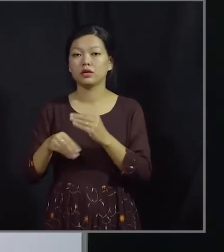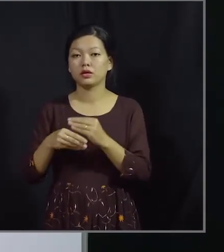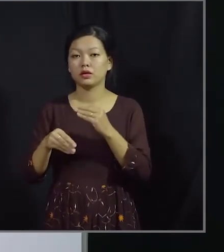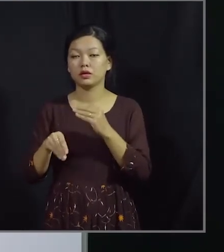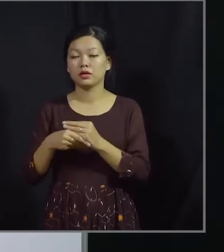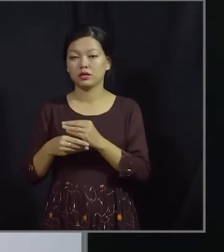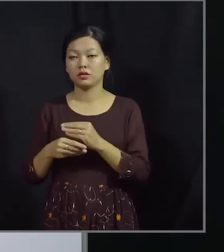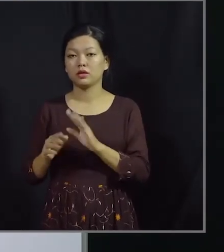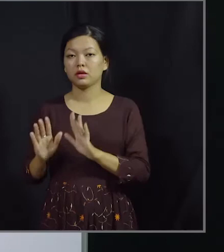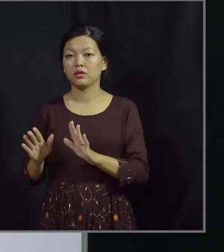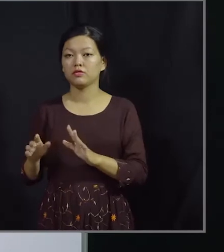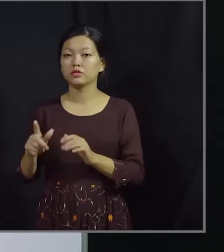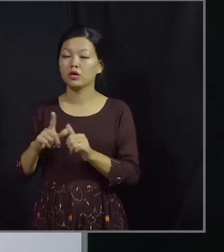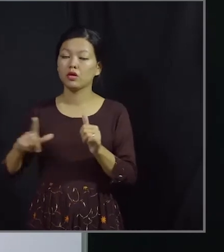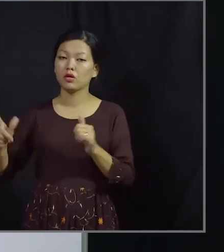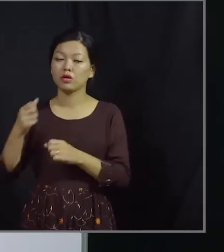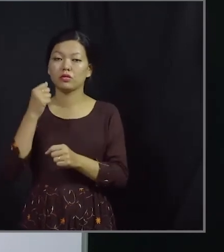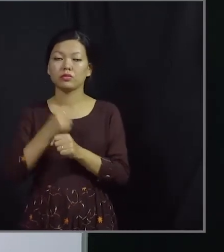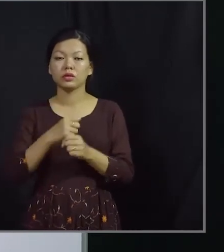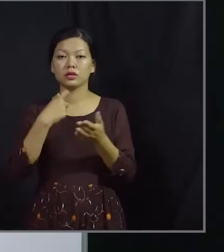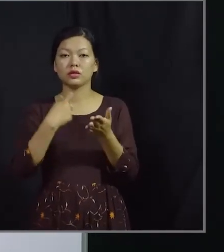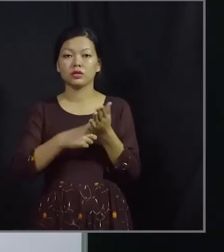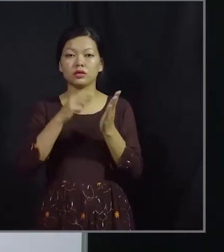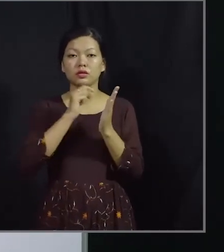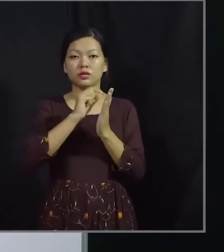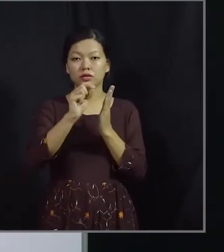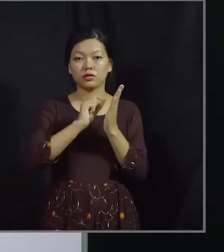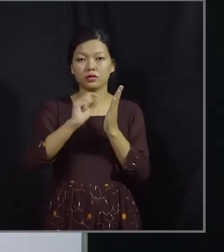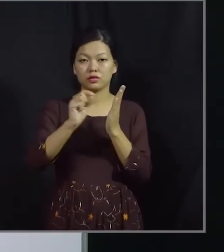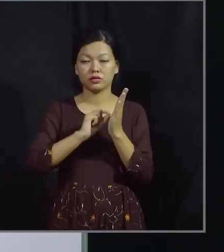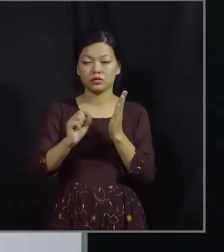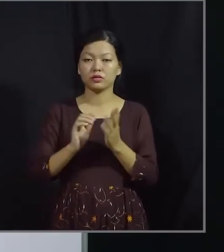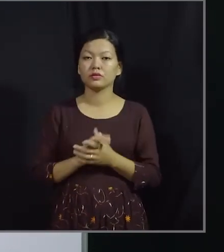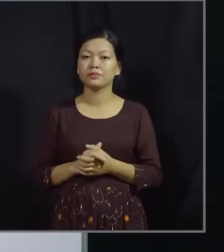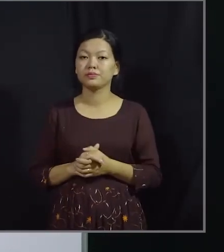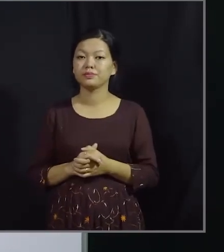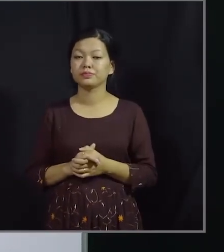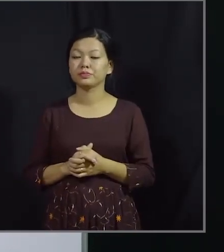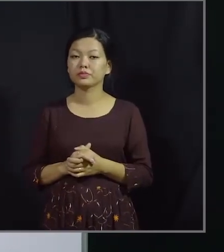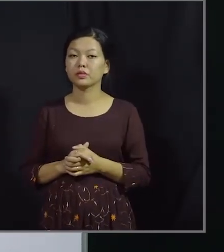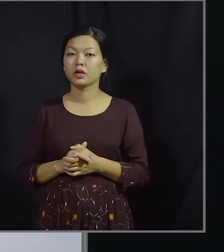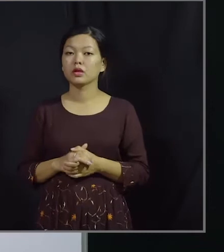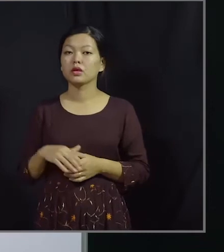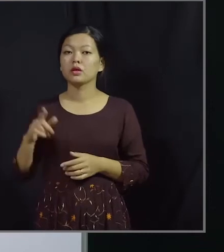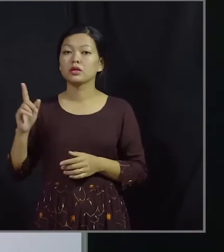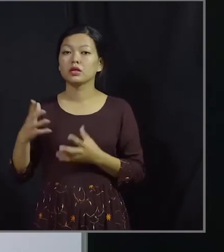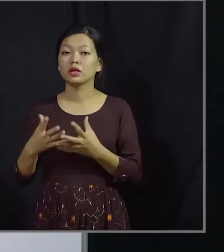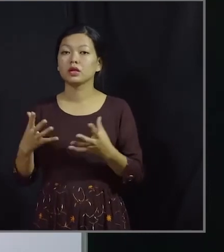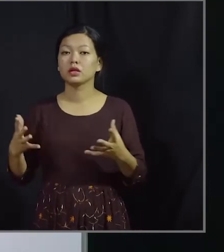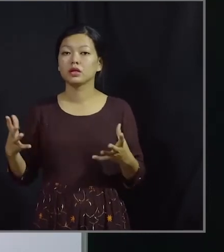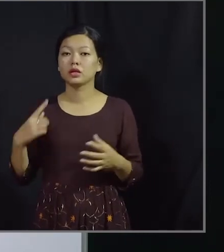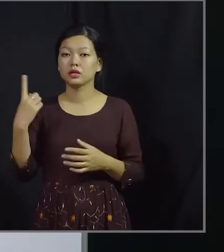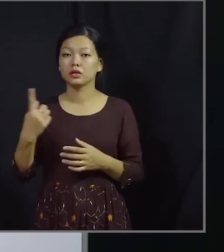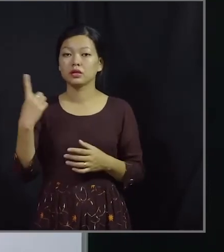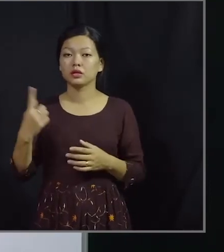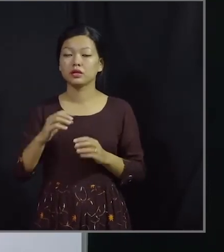to be recorded on the credit side. So by increase in the value of assets means it is not only a particular assets